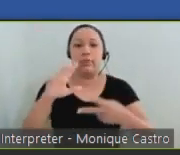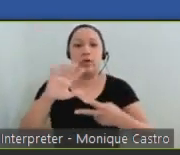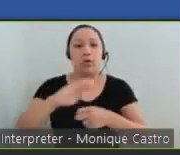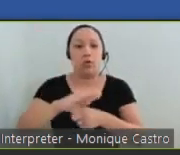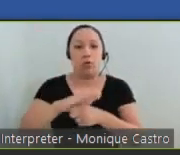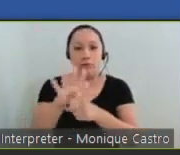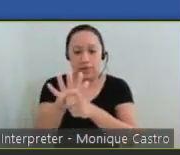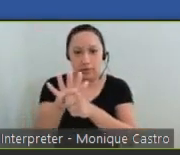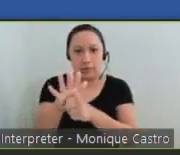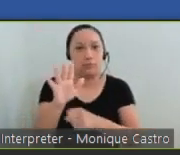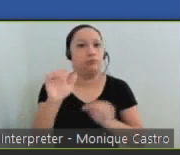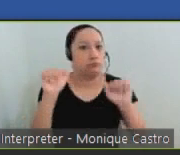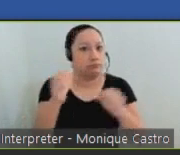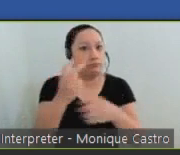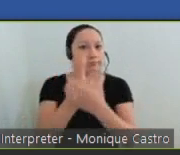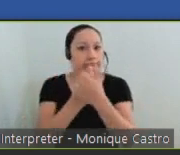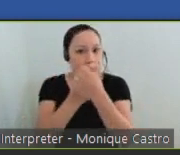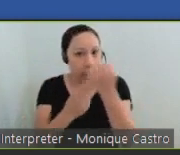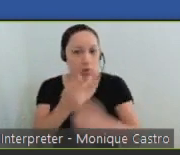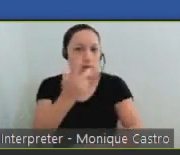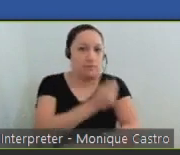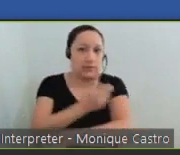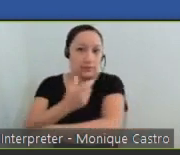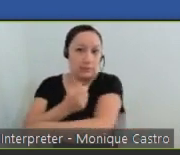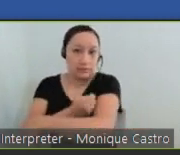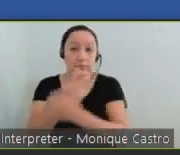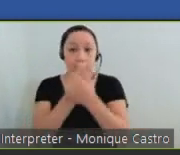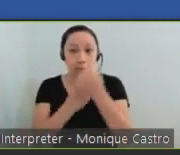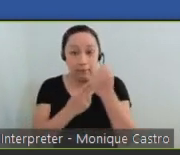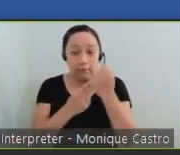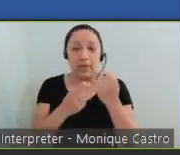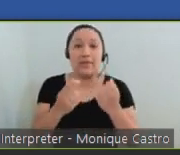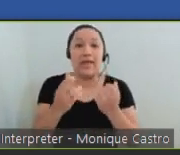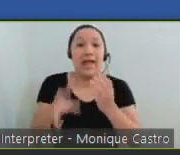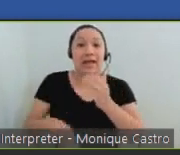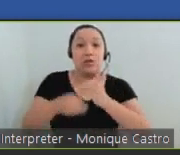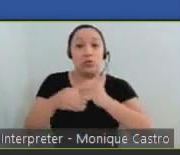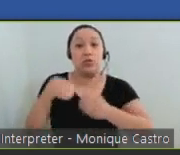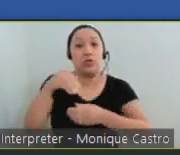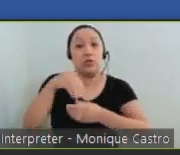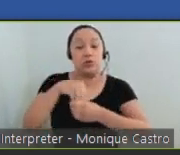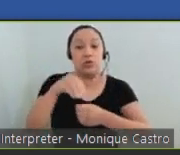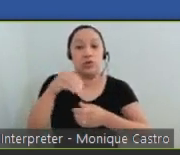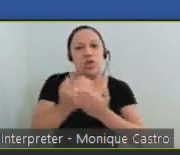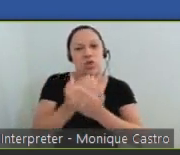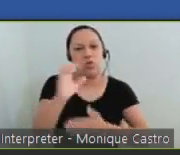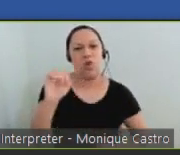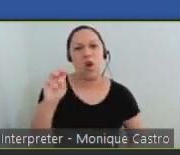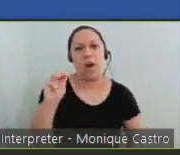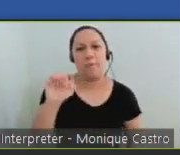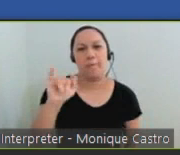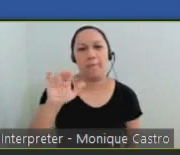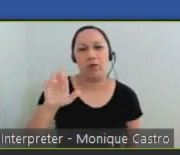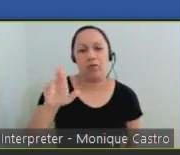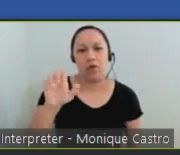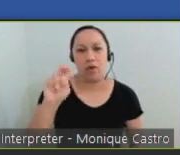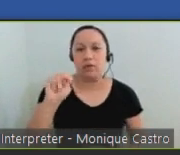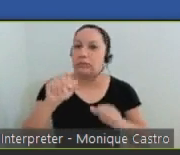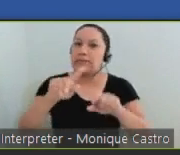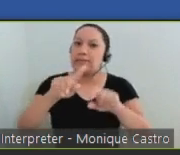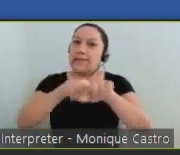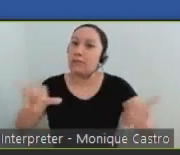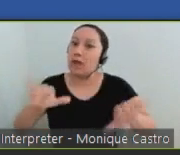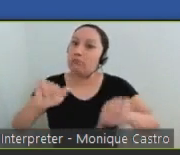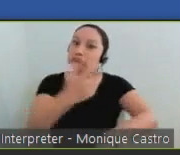your influenza vaccine and a COVID vaccine, including the new Omicron dose at the same visit. Encouraging people to